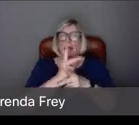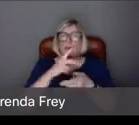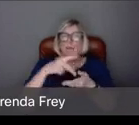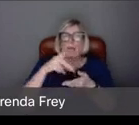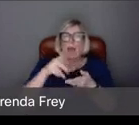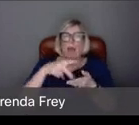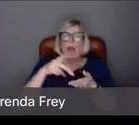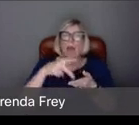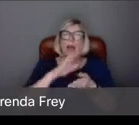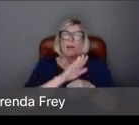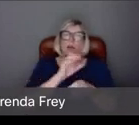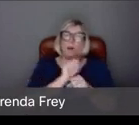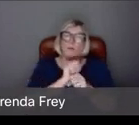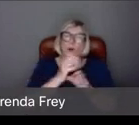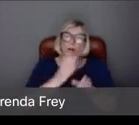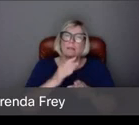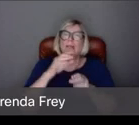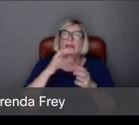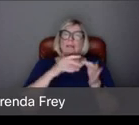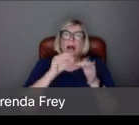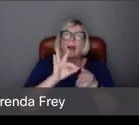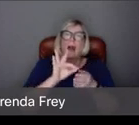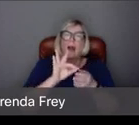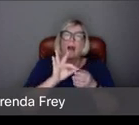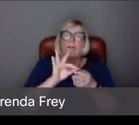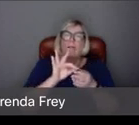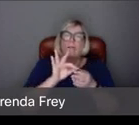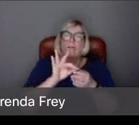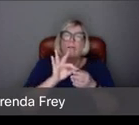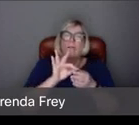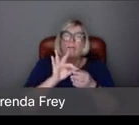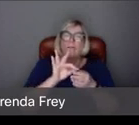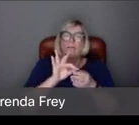laying them off when their business, took a downturn with the COVID.